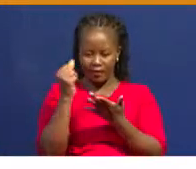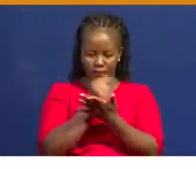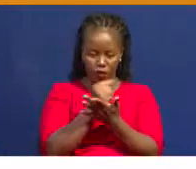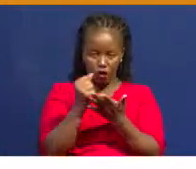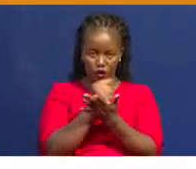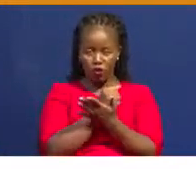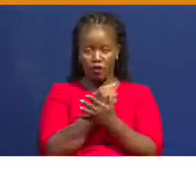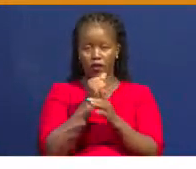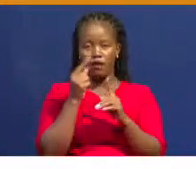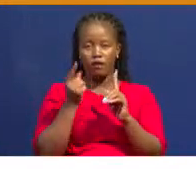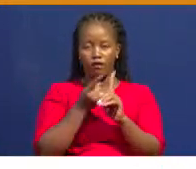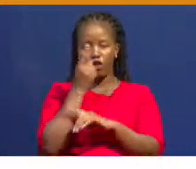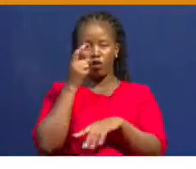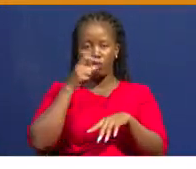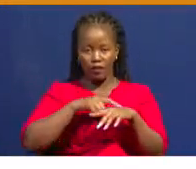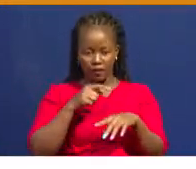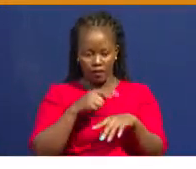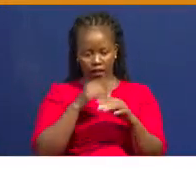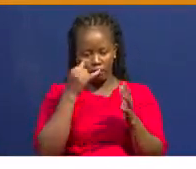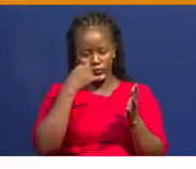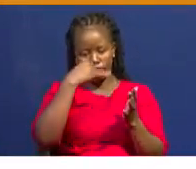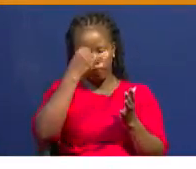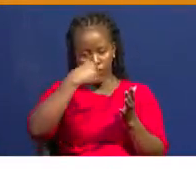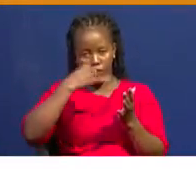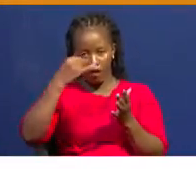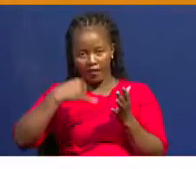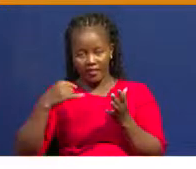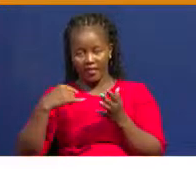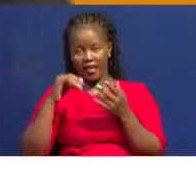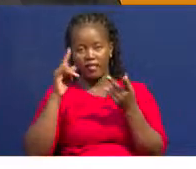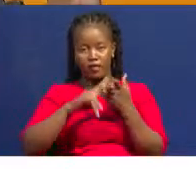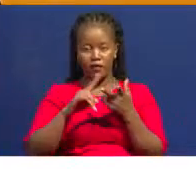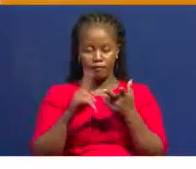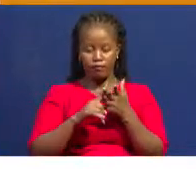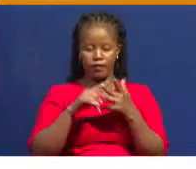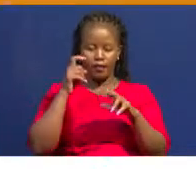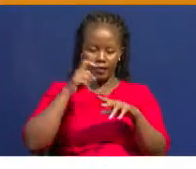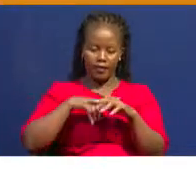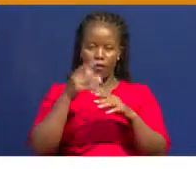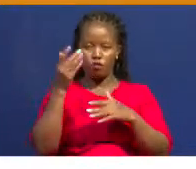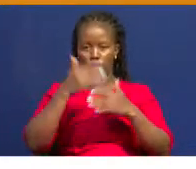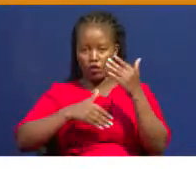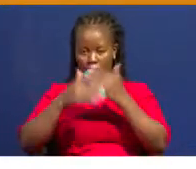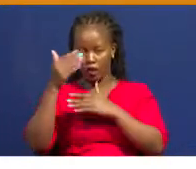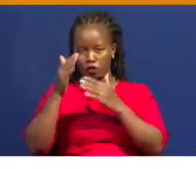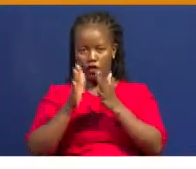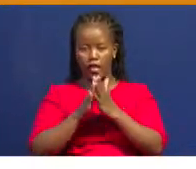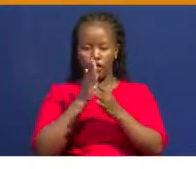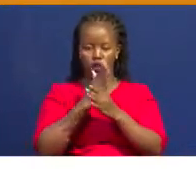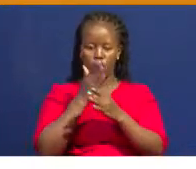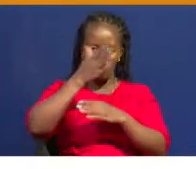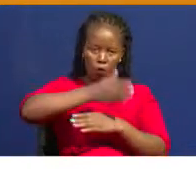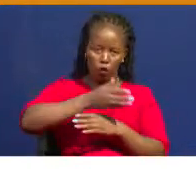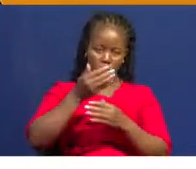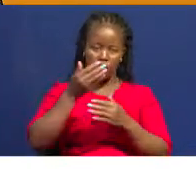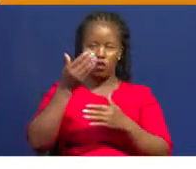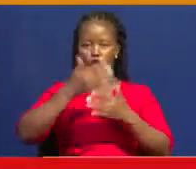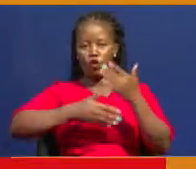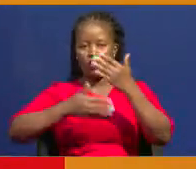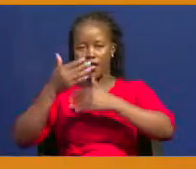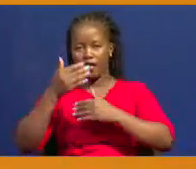design stage, during construction and post. But on the side of motor vehicle inspection, which I